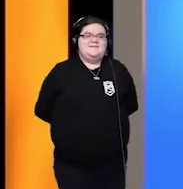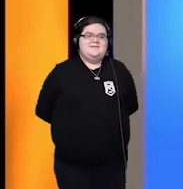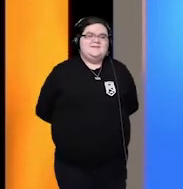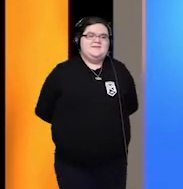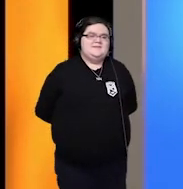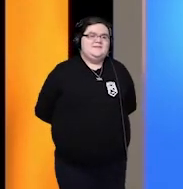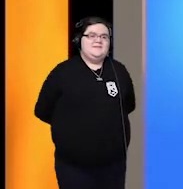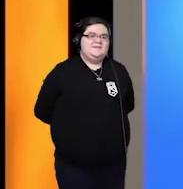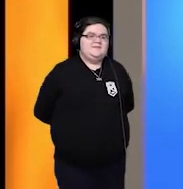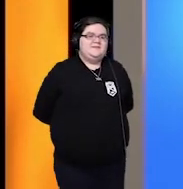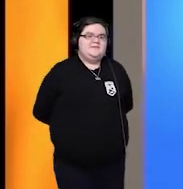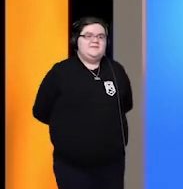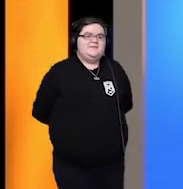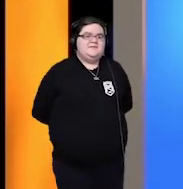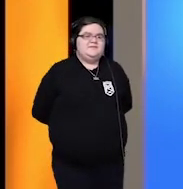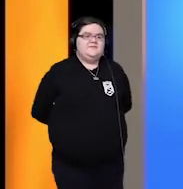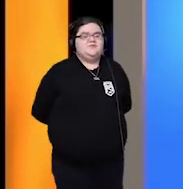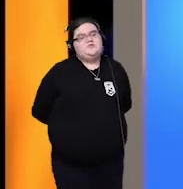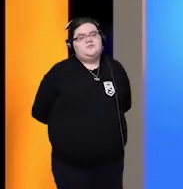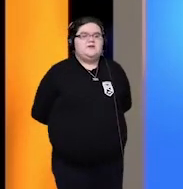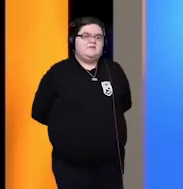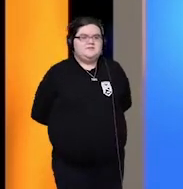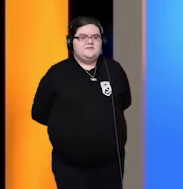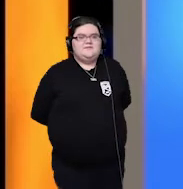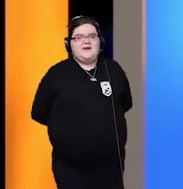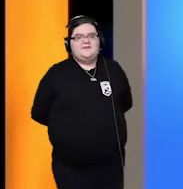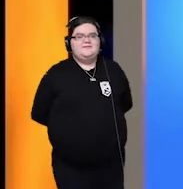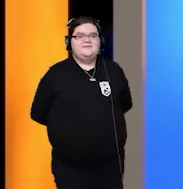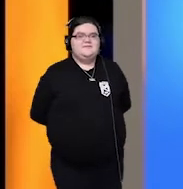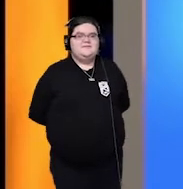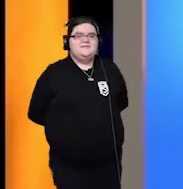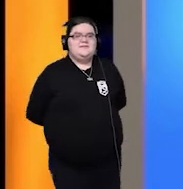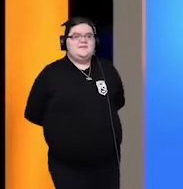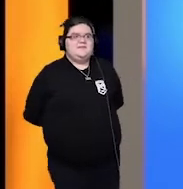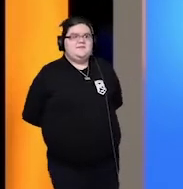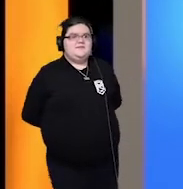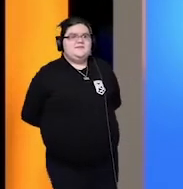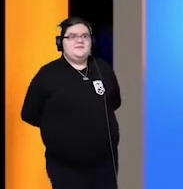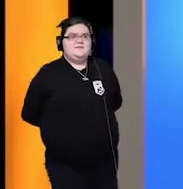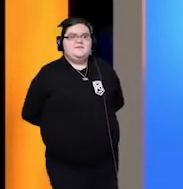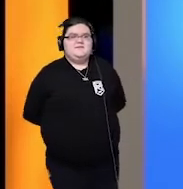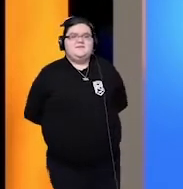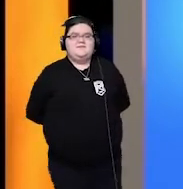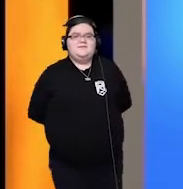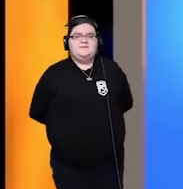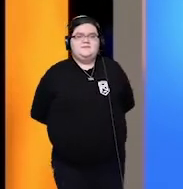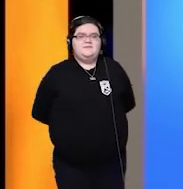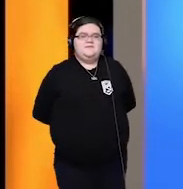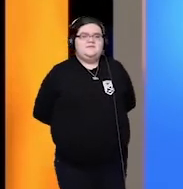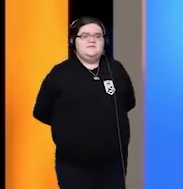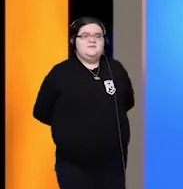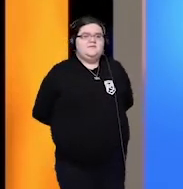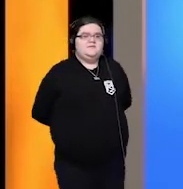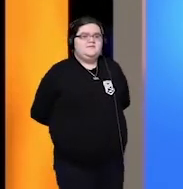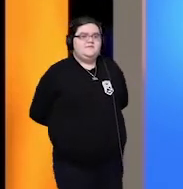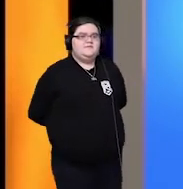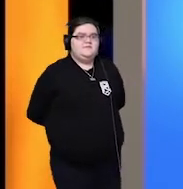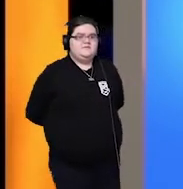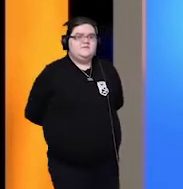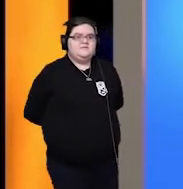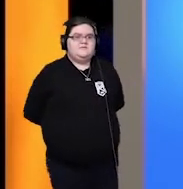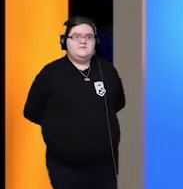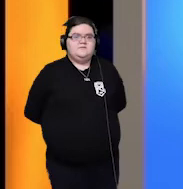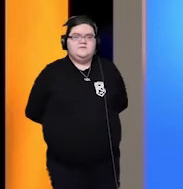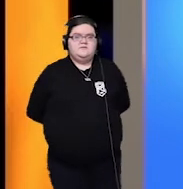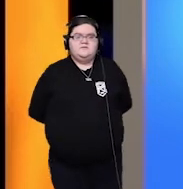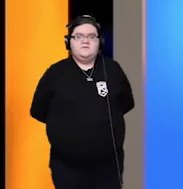76. But don't worry, next round is double points. True, so, okay. Yeah. I'm nervous, though. Well, why do they get a minute? Because they got to